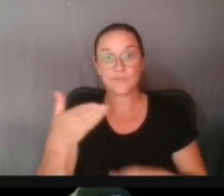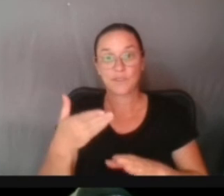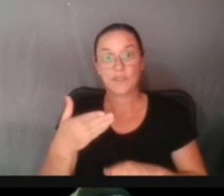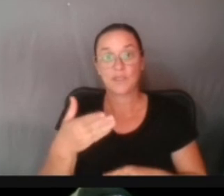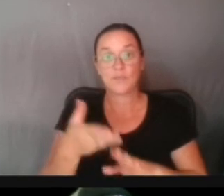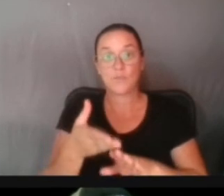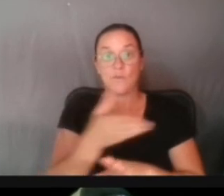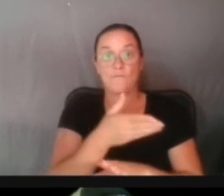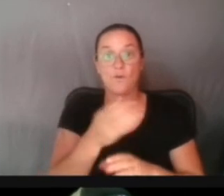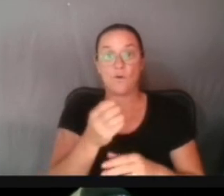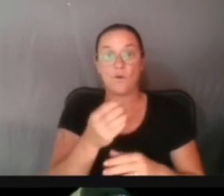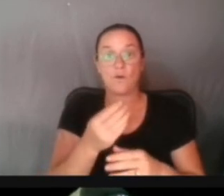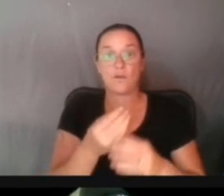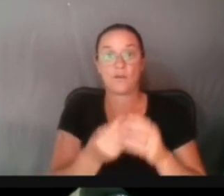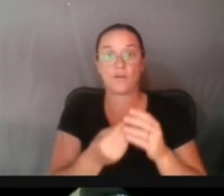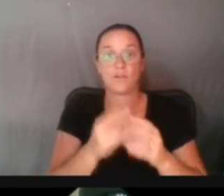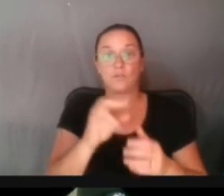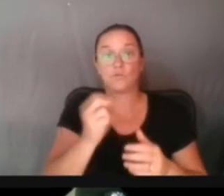episode 12.